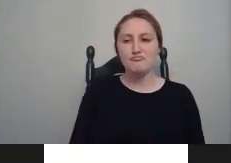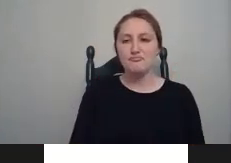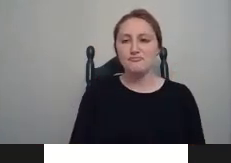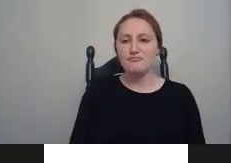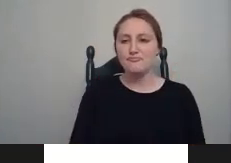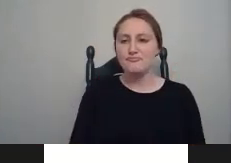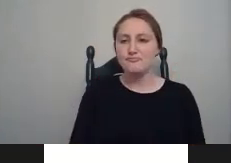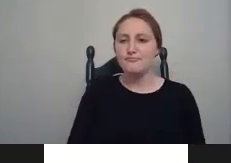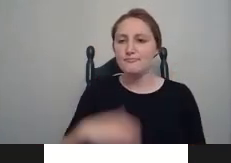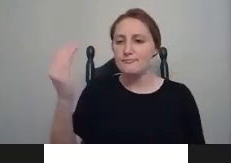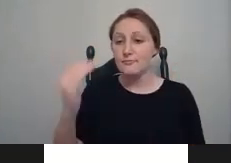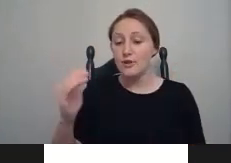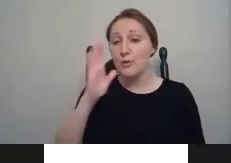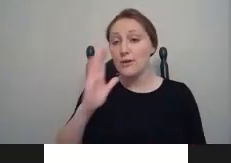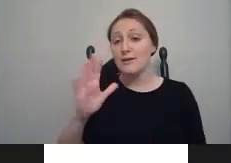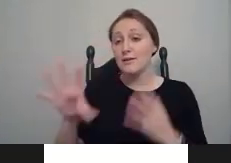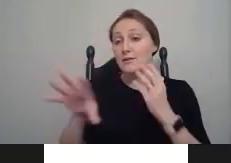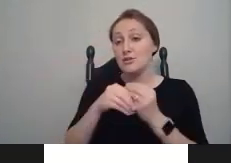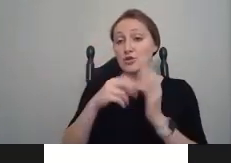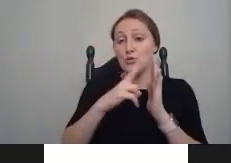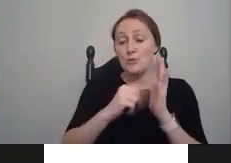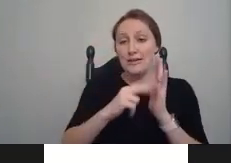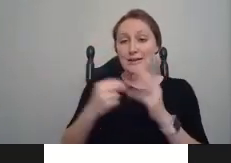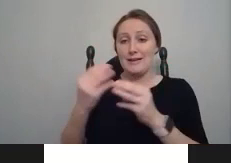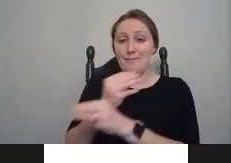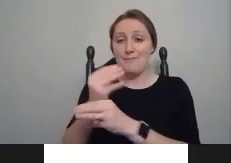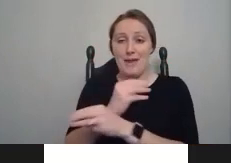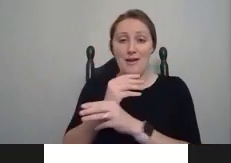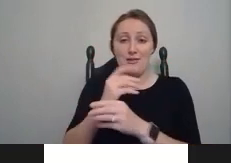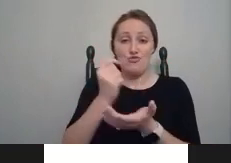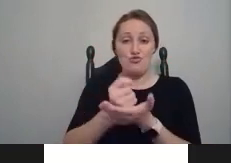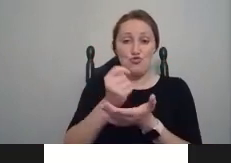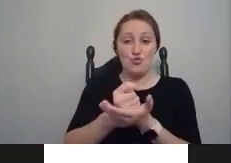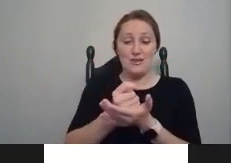Will additional reading and math tutoring be available if needed?